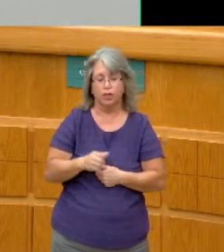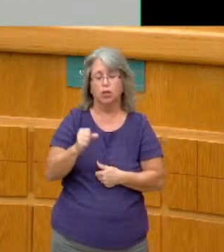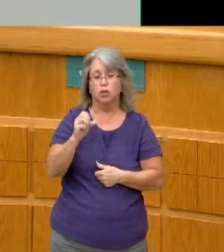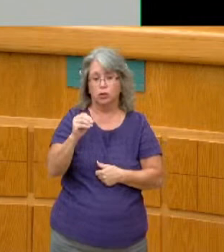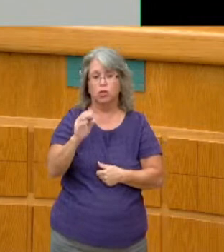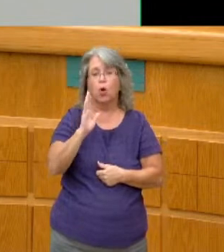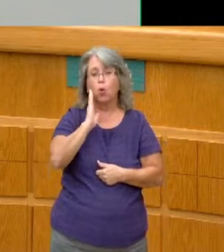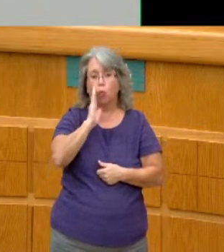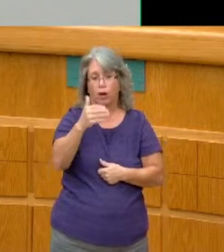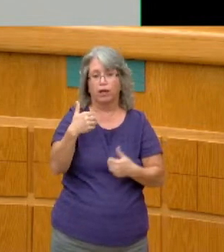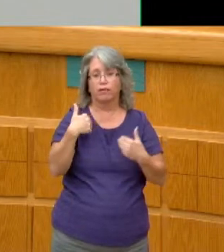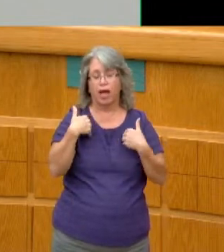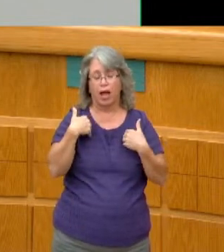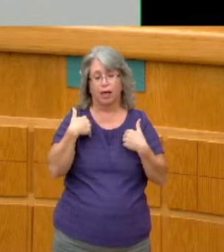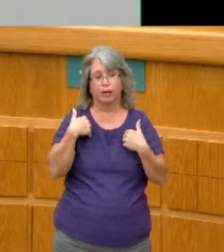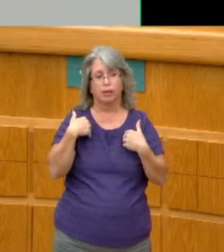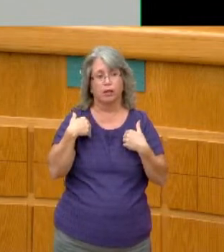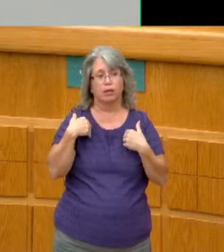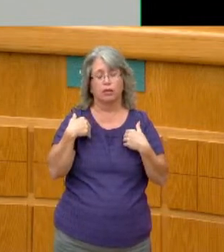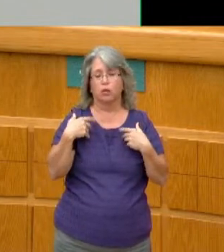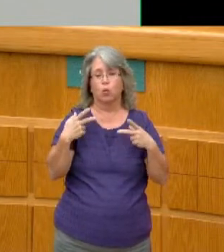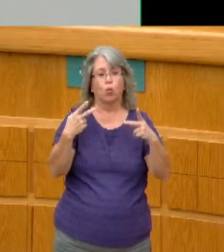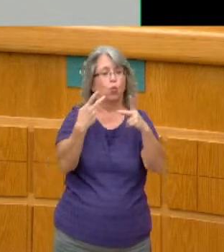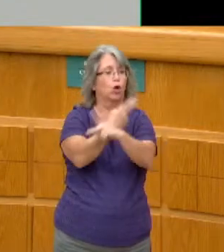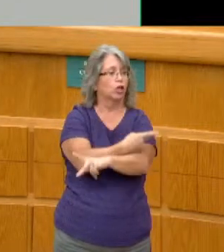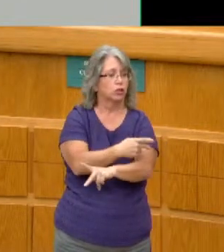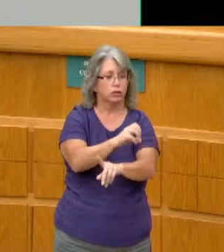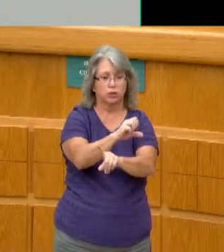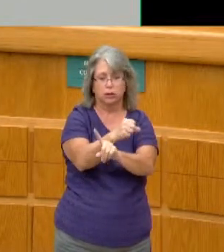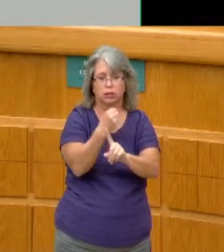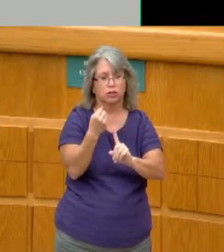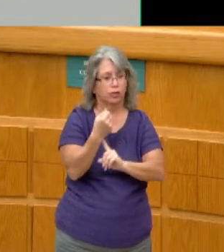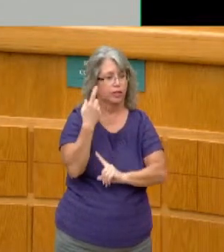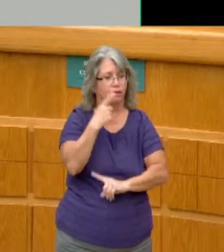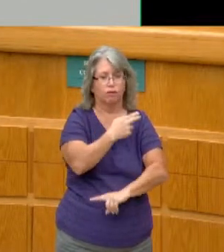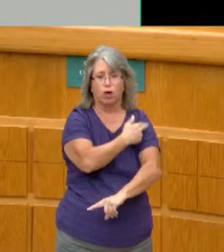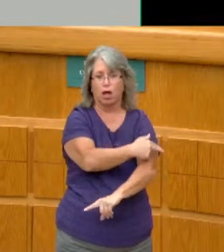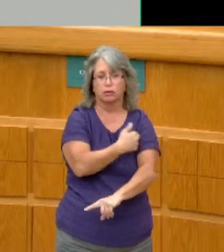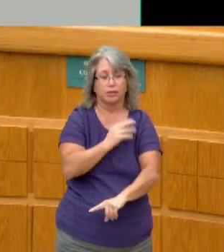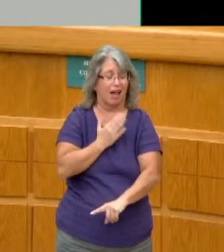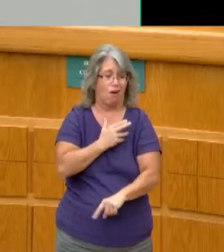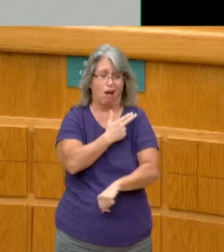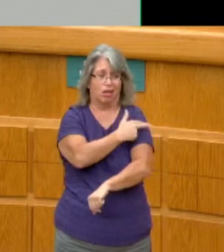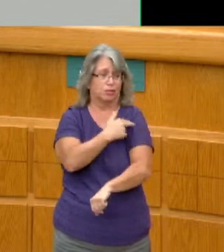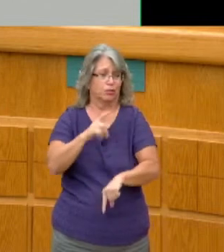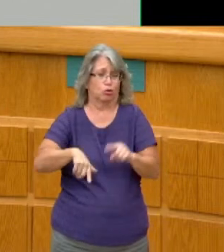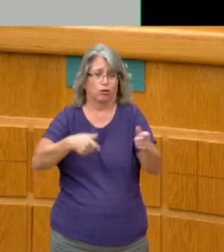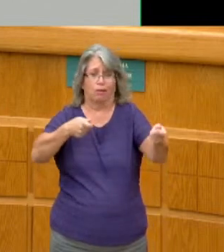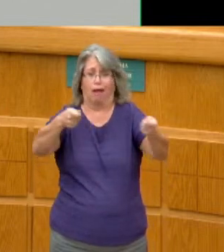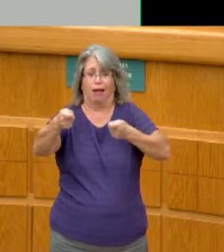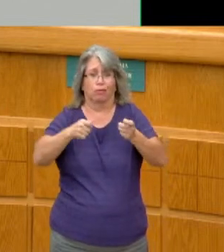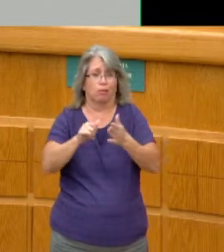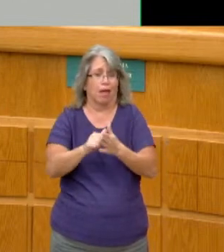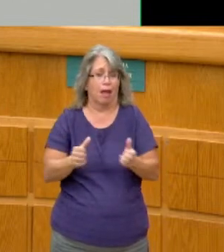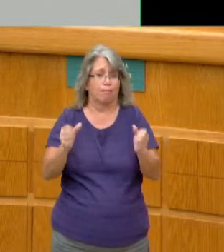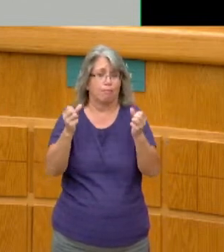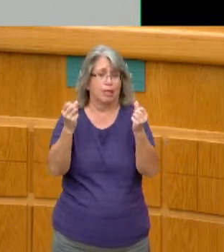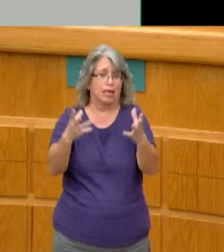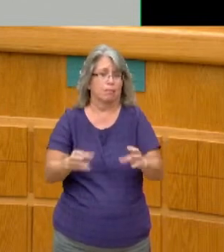higher hospital load, and really, I don't think that our hospitals would have been able to deal with that many additional people in the